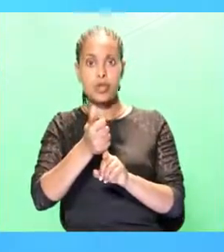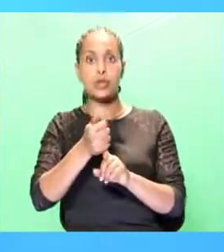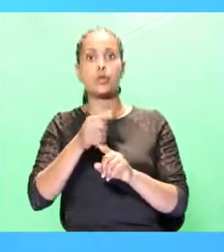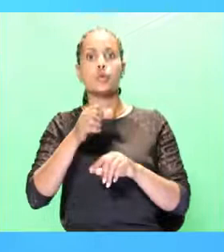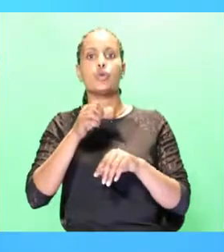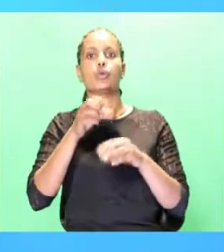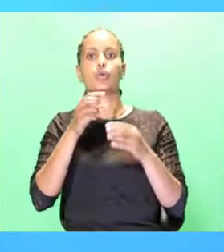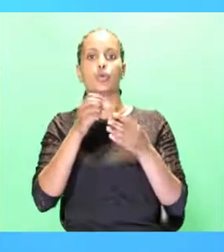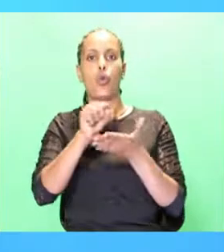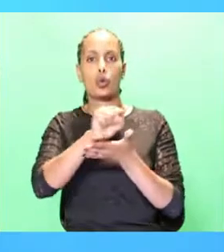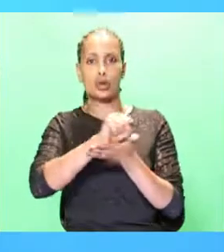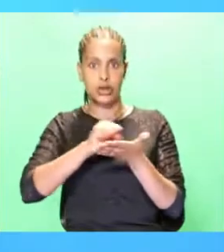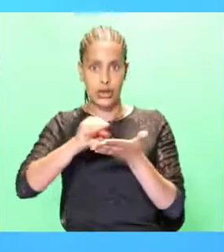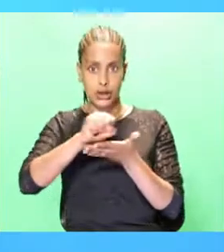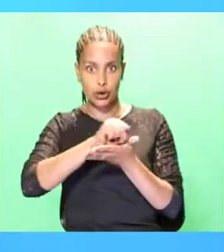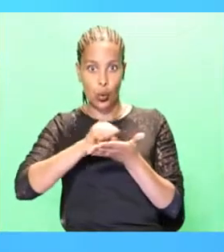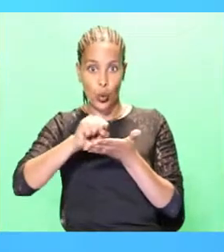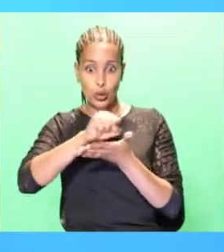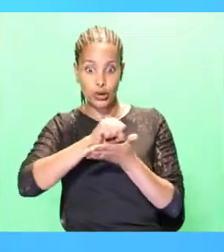solution.